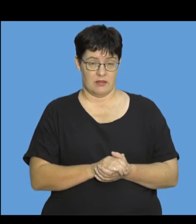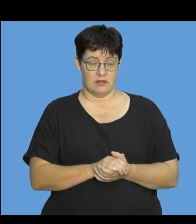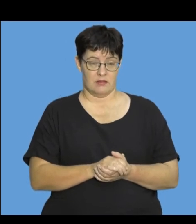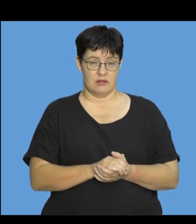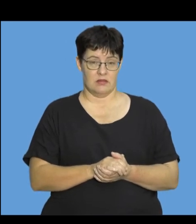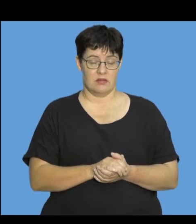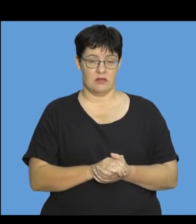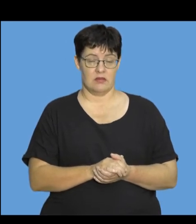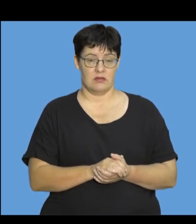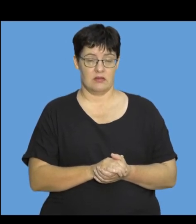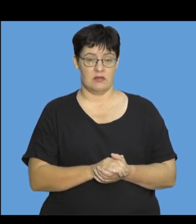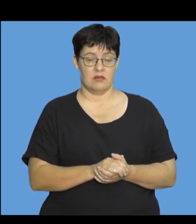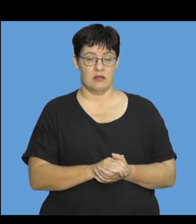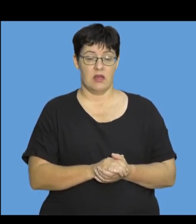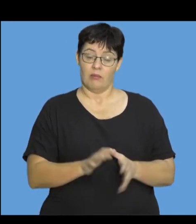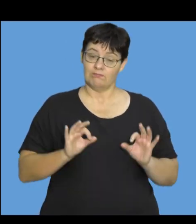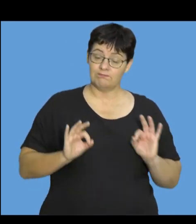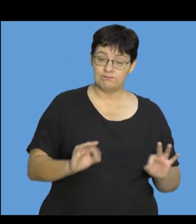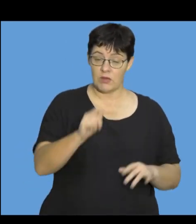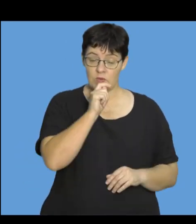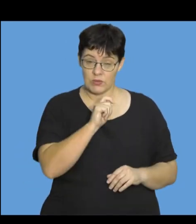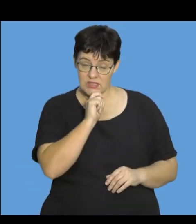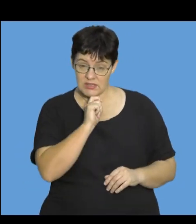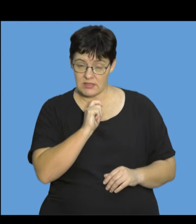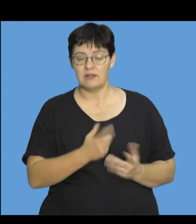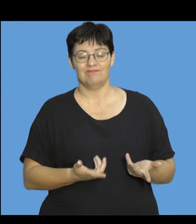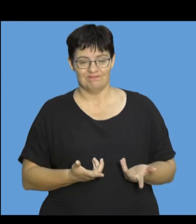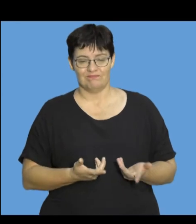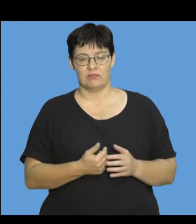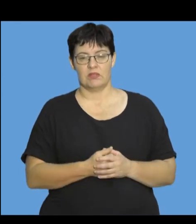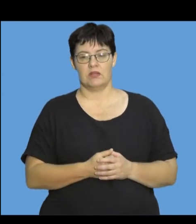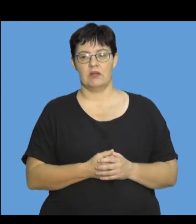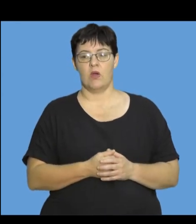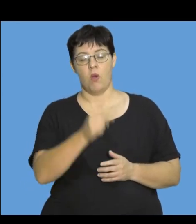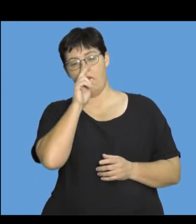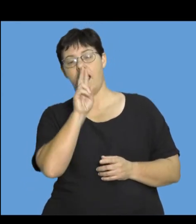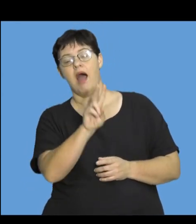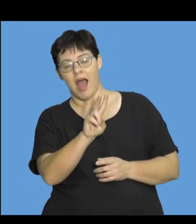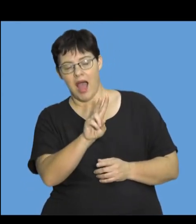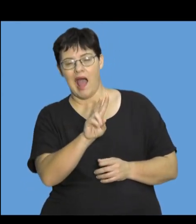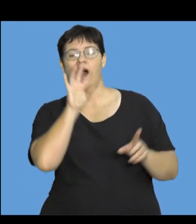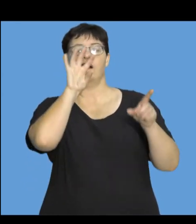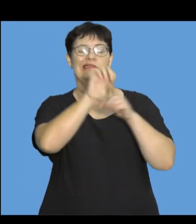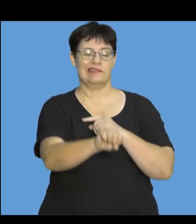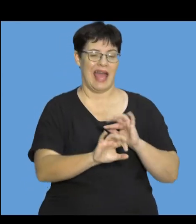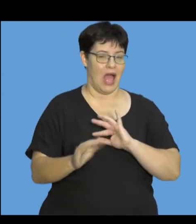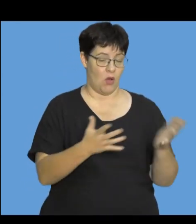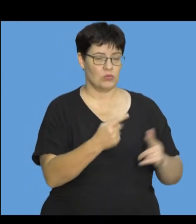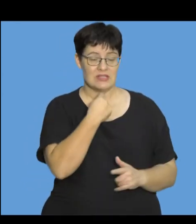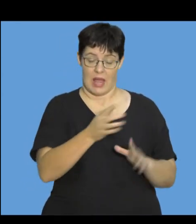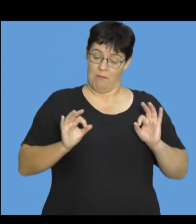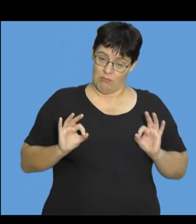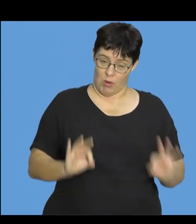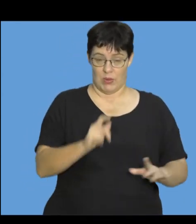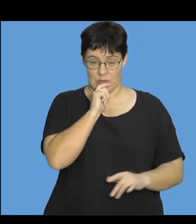and using it appropriately and properly so, right, because you will see what I'm talking about when I say using it properly